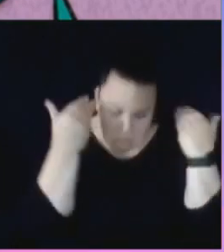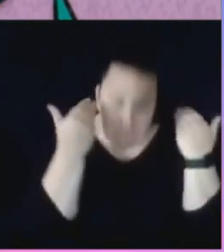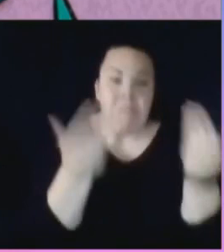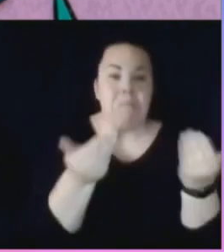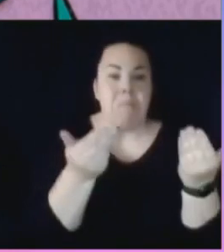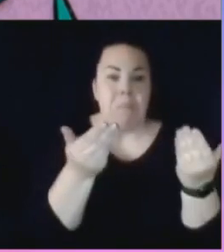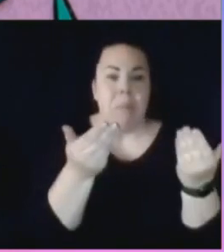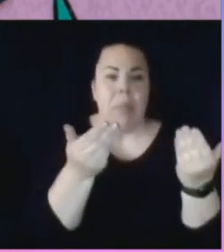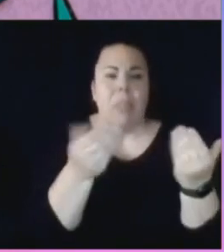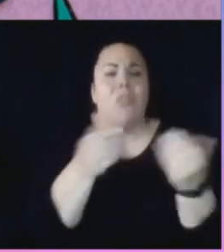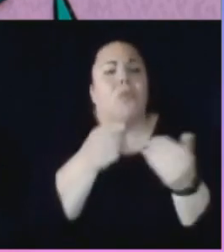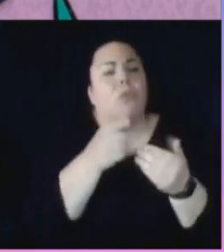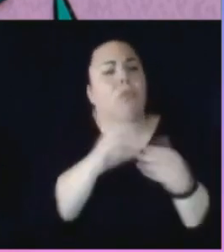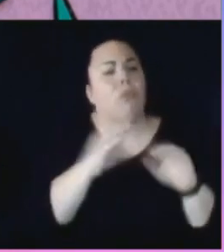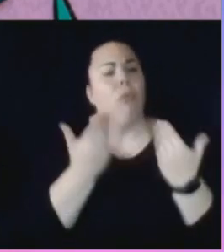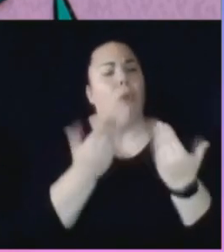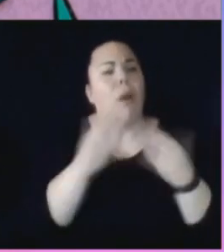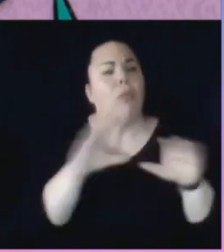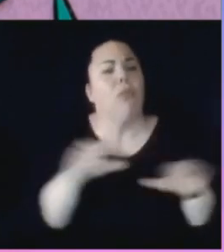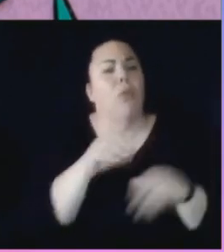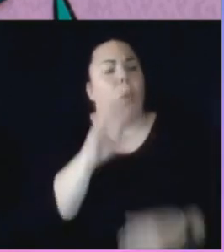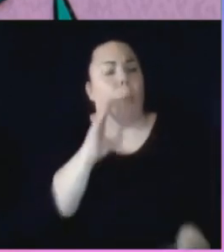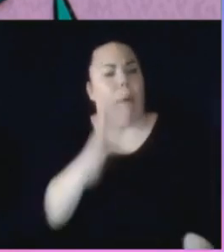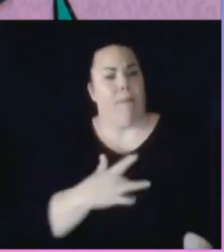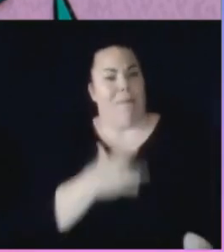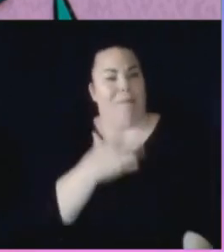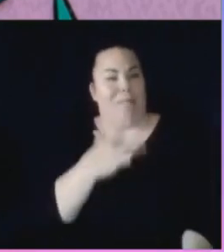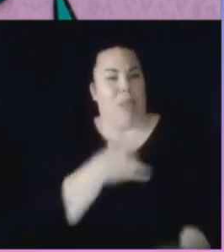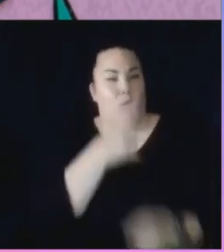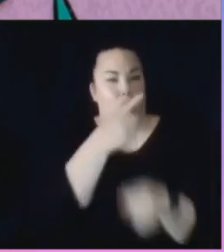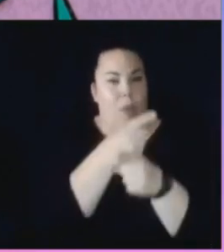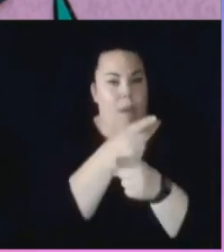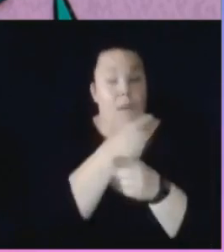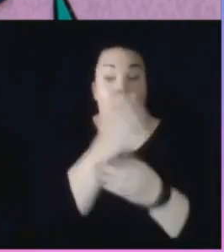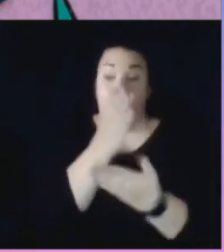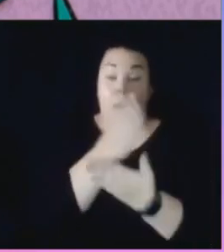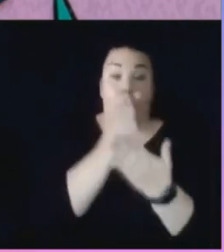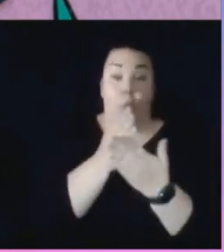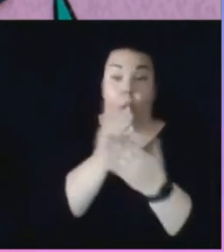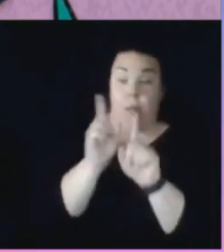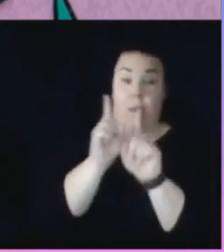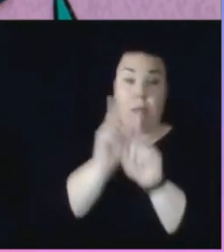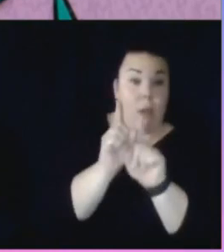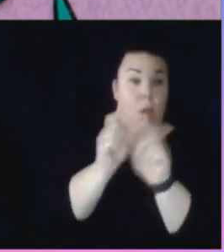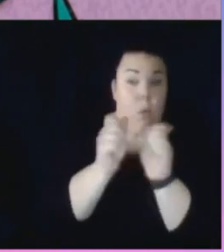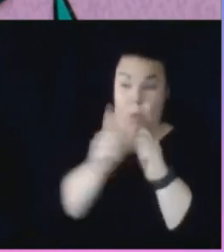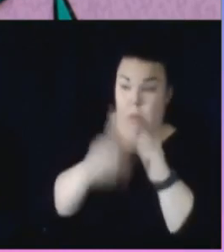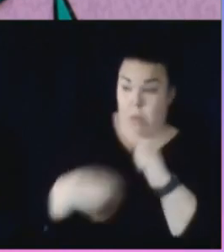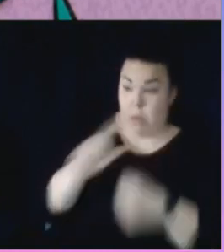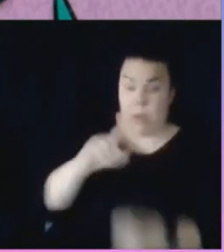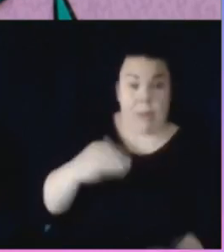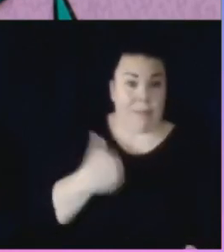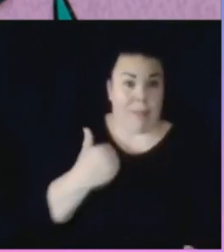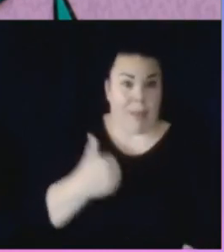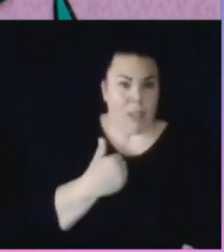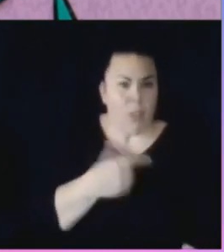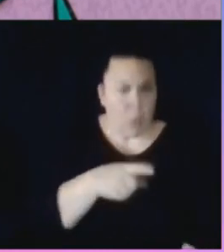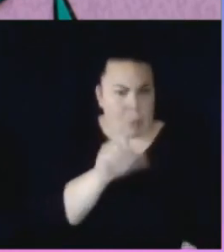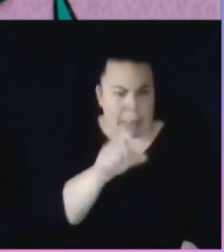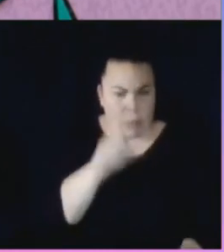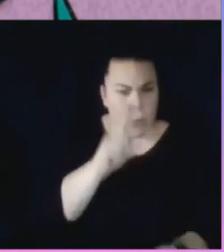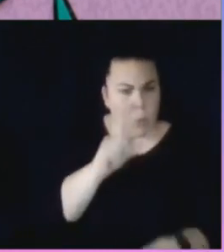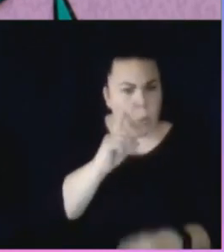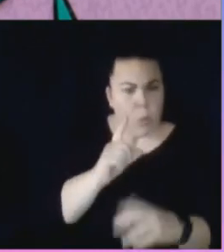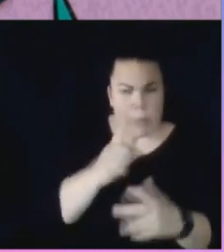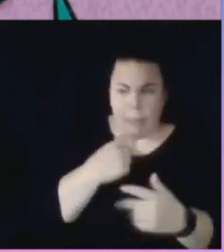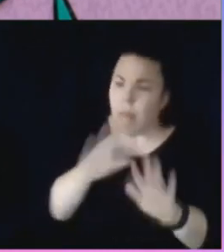what makes me feel right. And that, and part of our mentorship of young people, we need to actually give permission and license. It's okay to take your time,